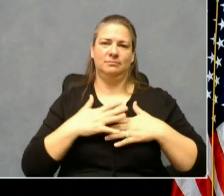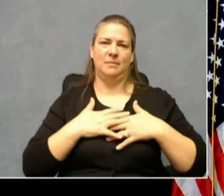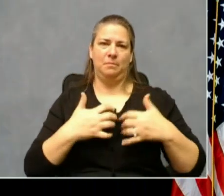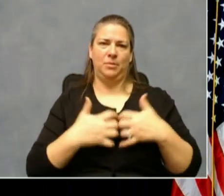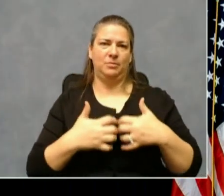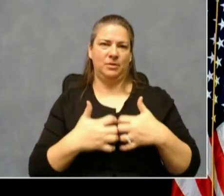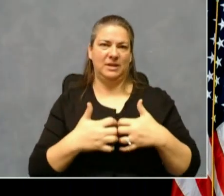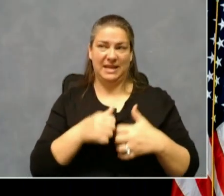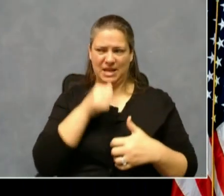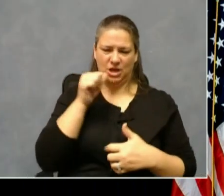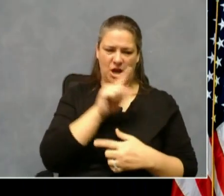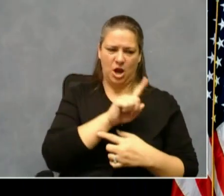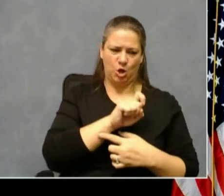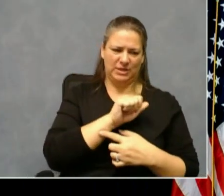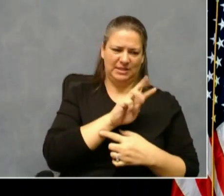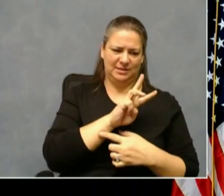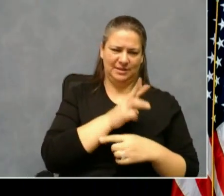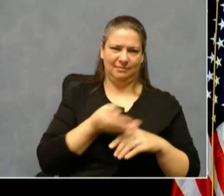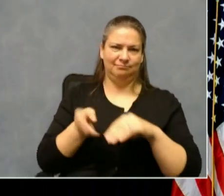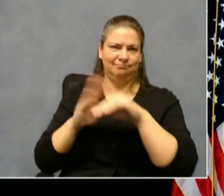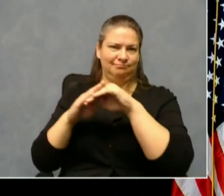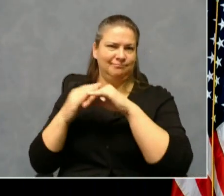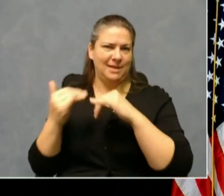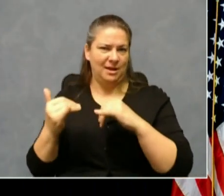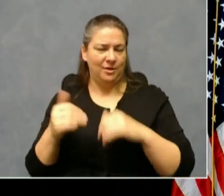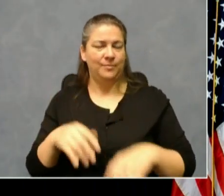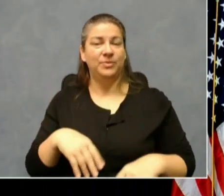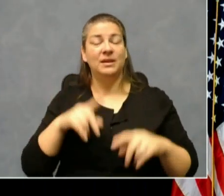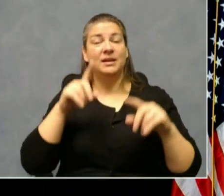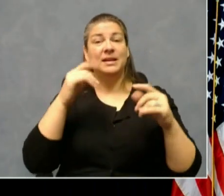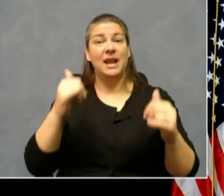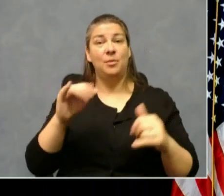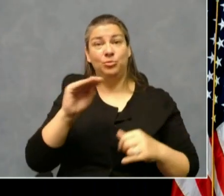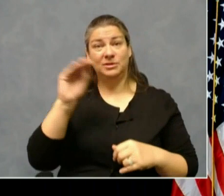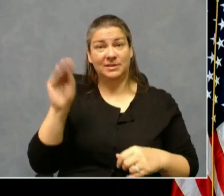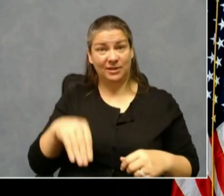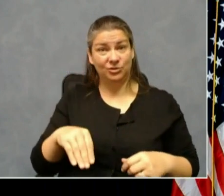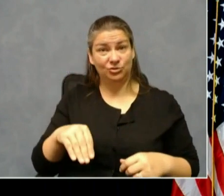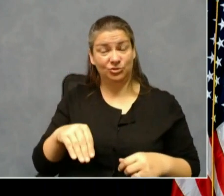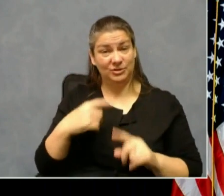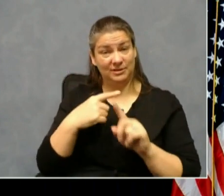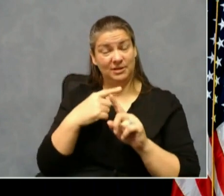yesterday. Test positivity continues to be far too high,